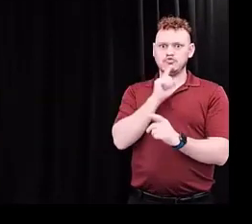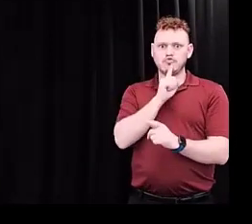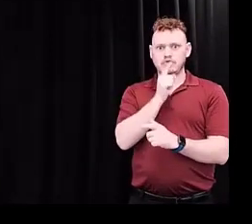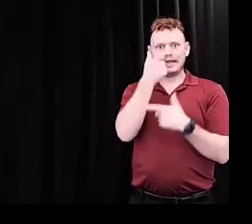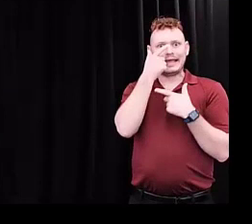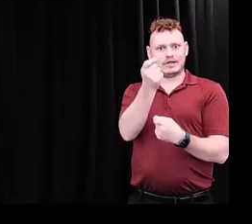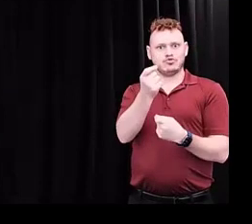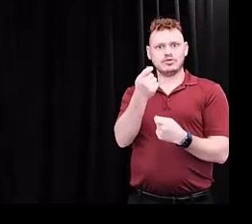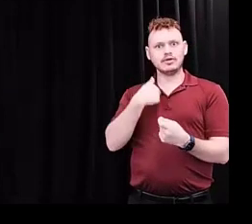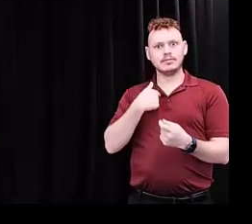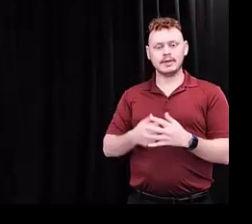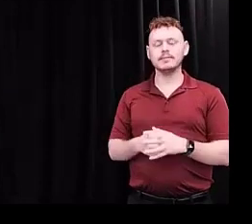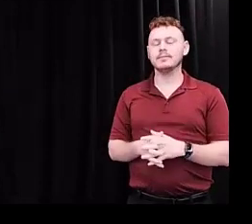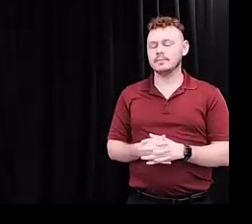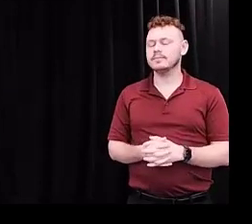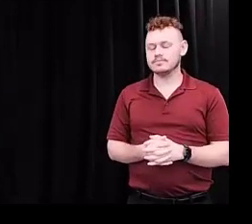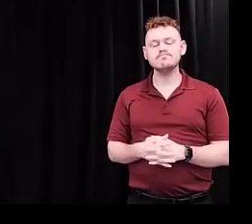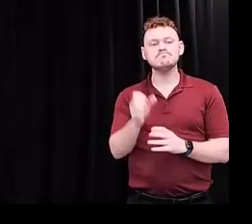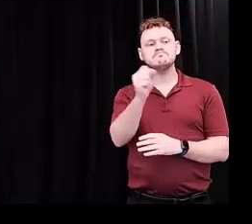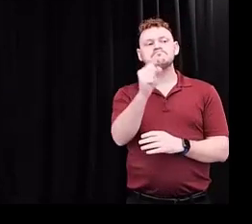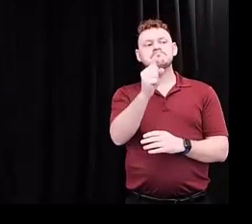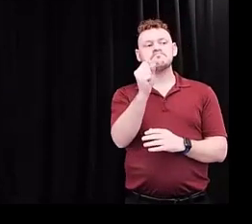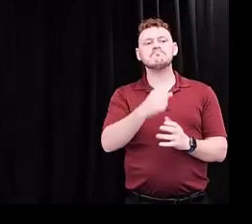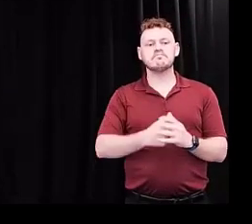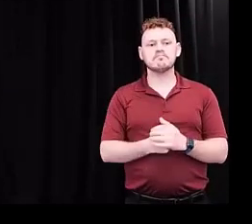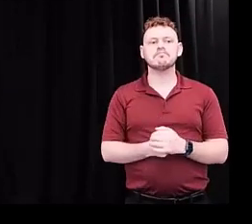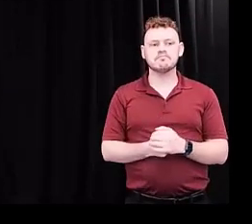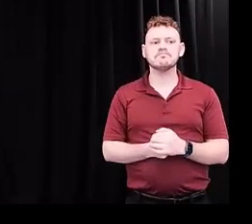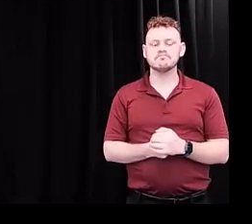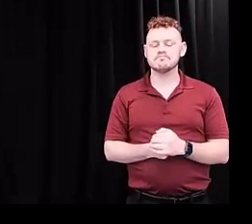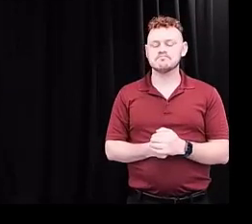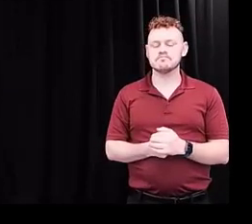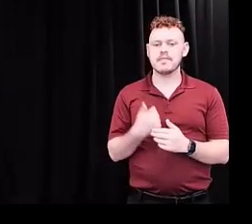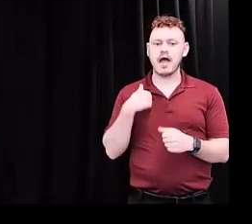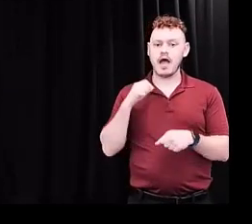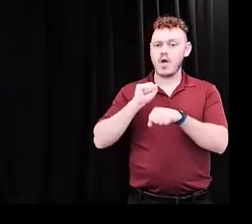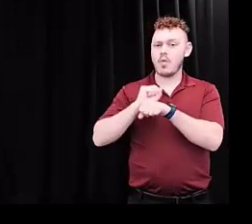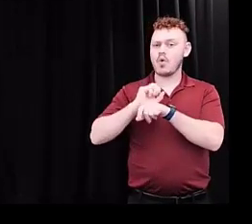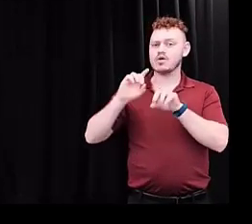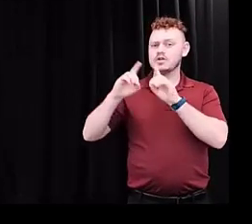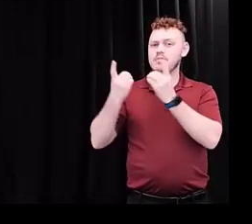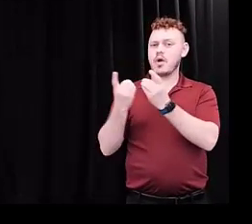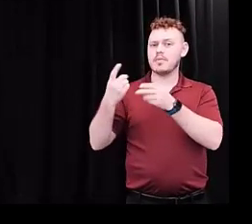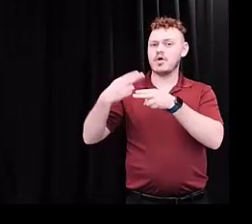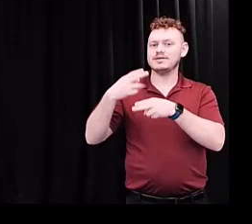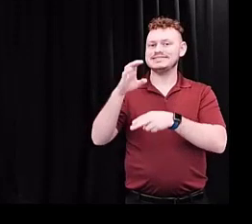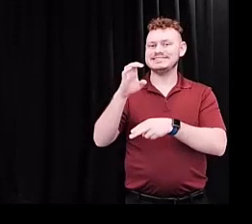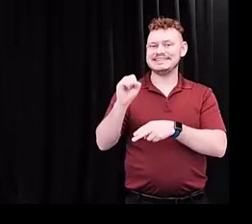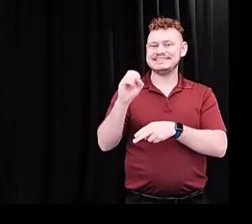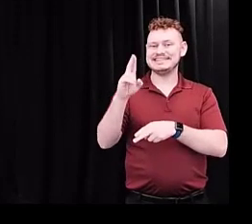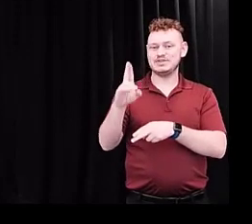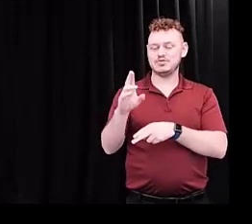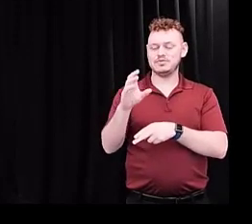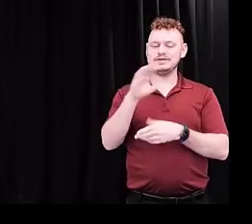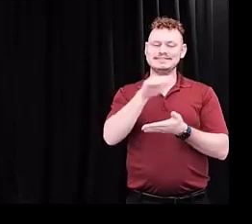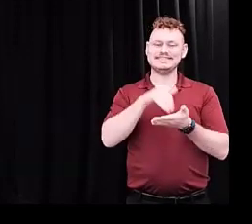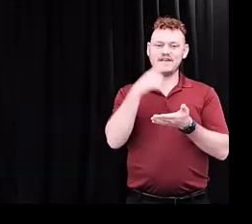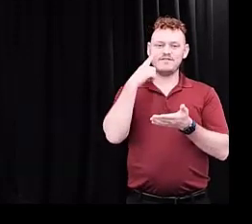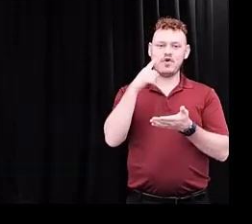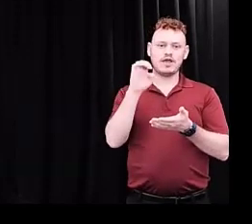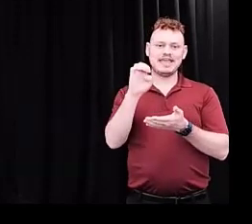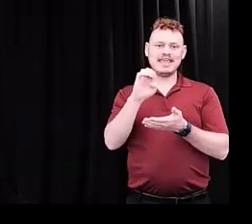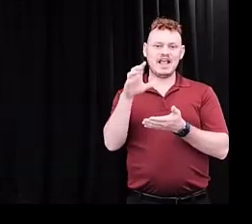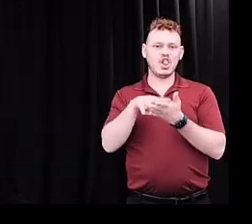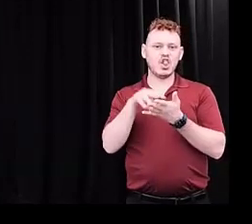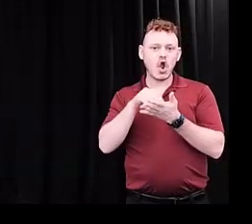interesting to me. Yeah, that is, I work in a department called CECE, it's the Center for E-Learning